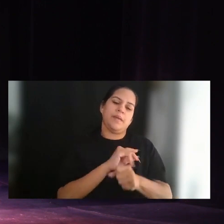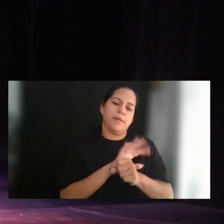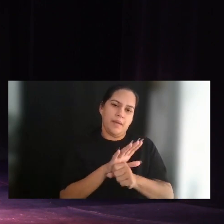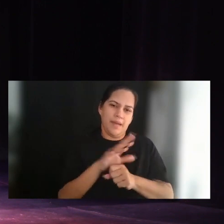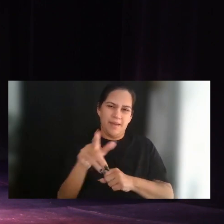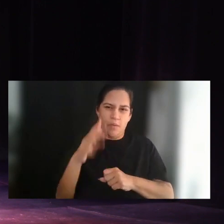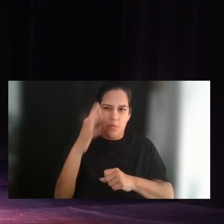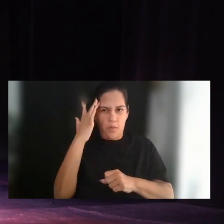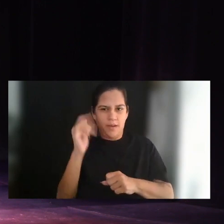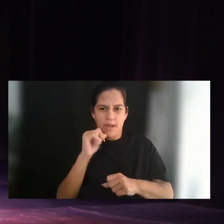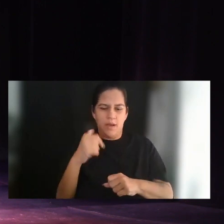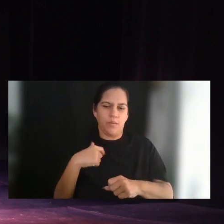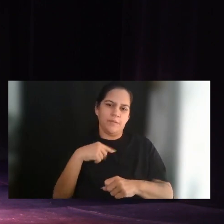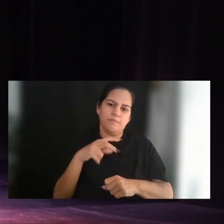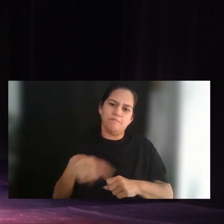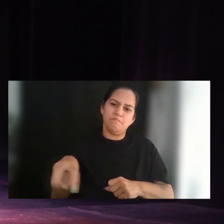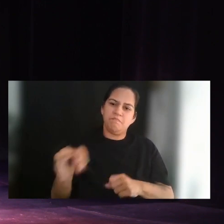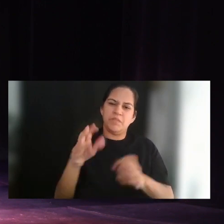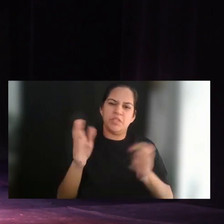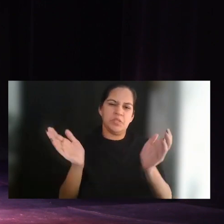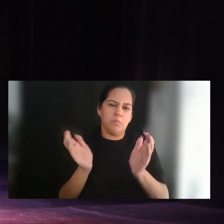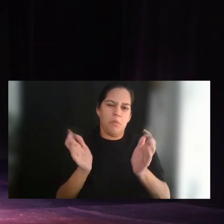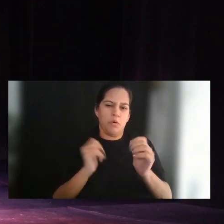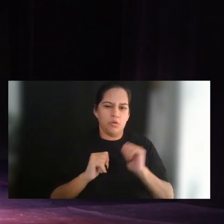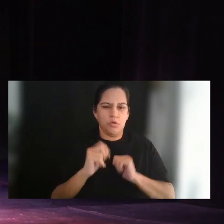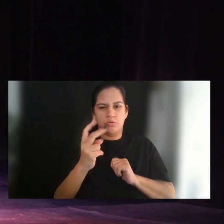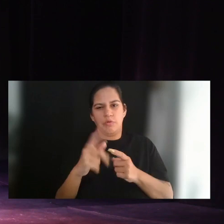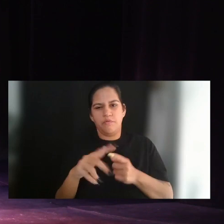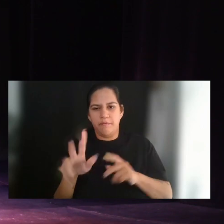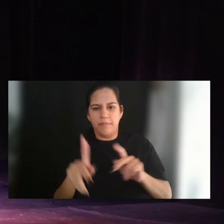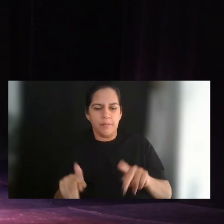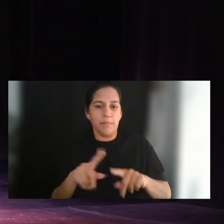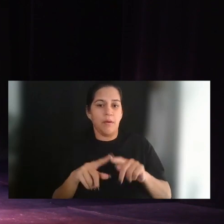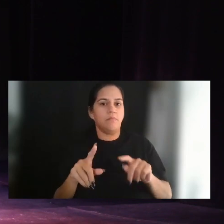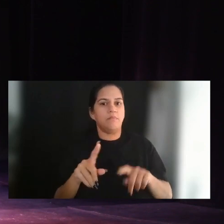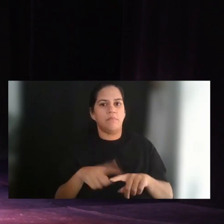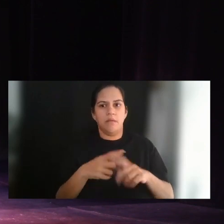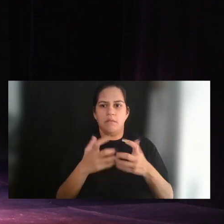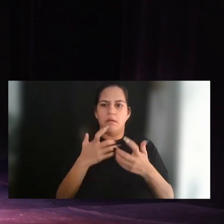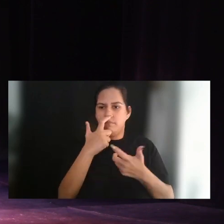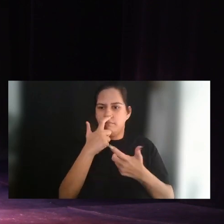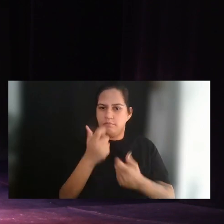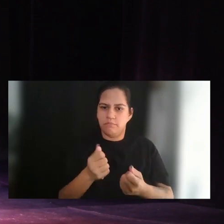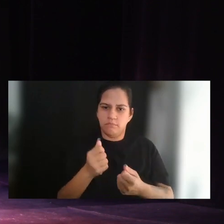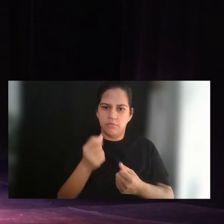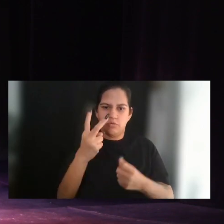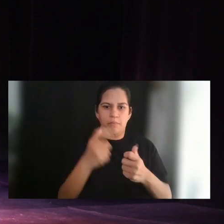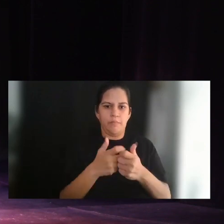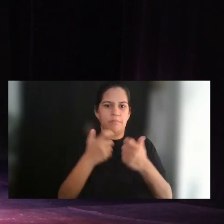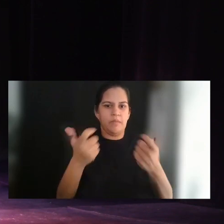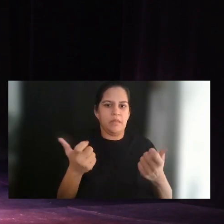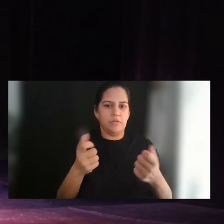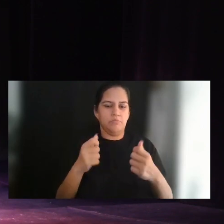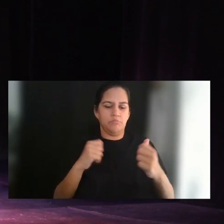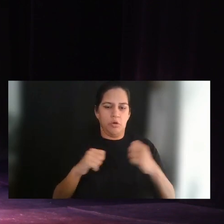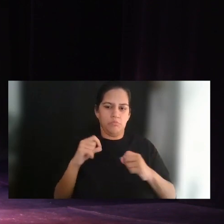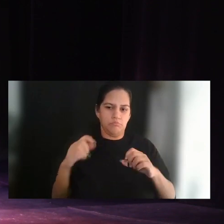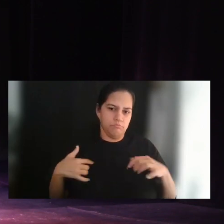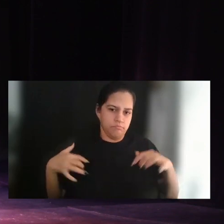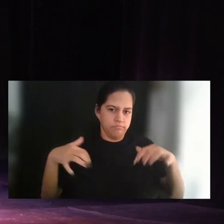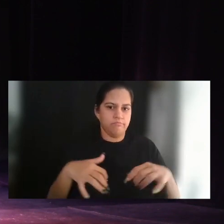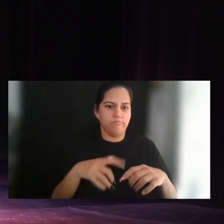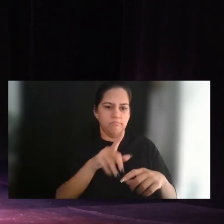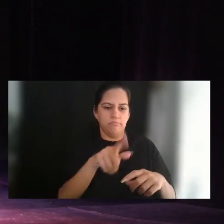shows of about 2 to 5 people. But all of a sudden, there was a lot of interest in 2 of the biggest shows we've ever made, and those shows reached those new